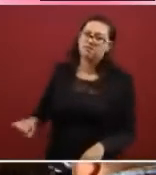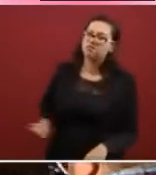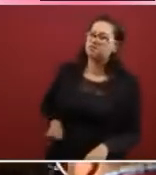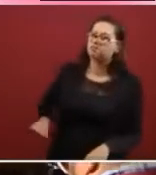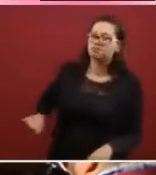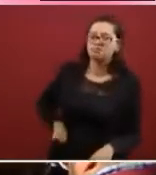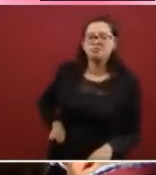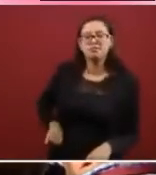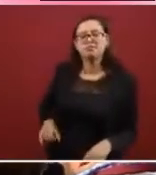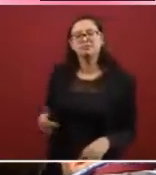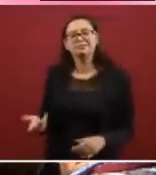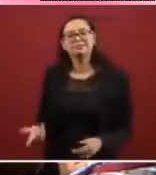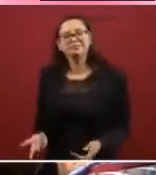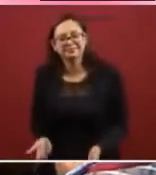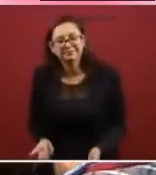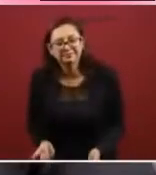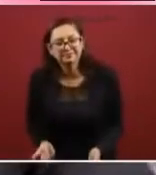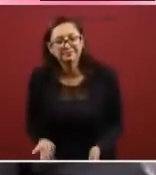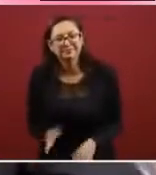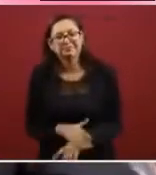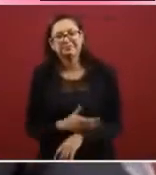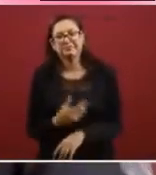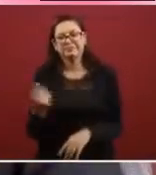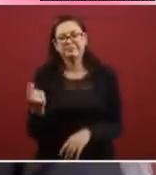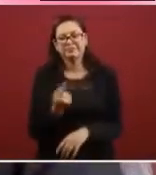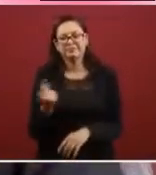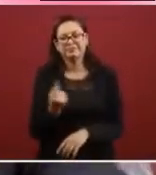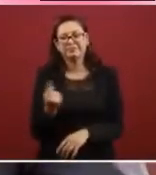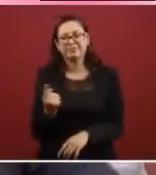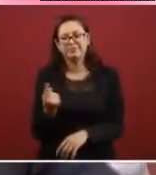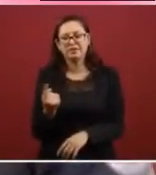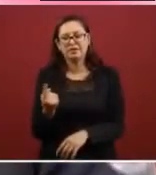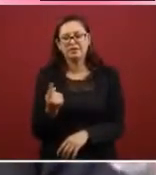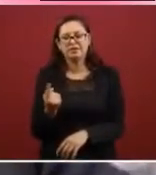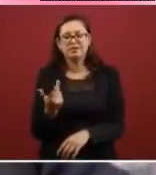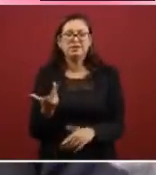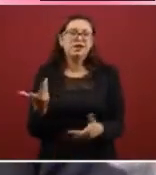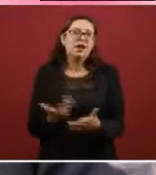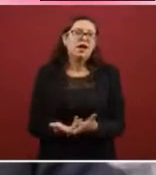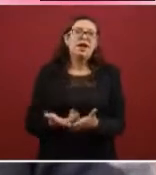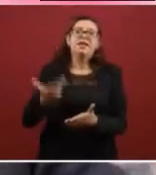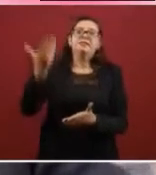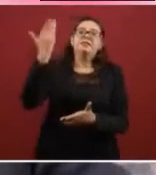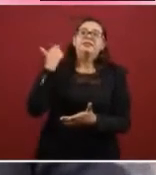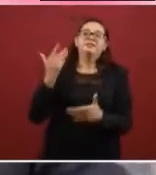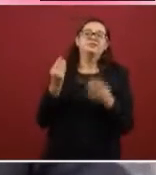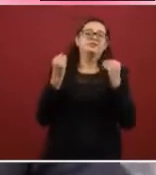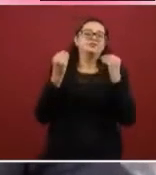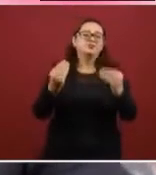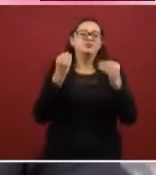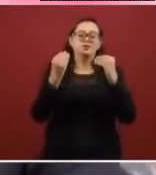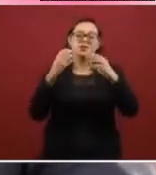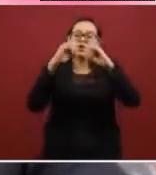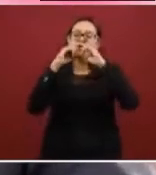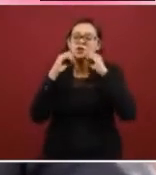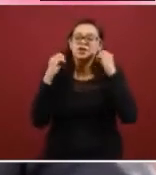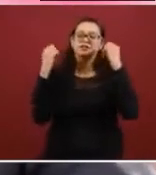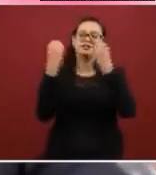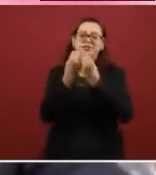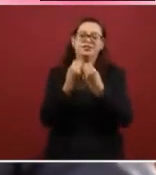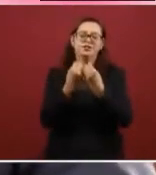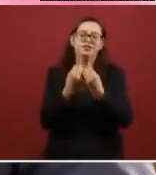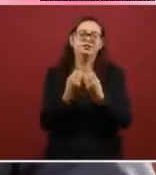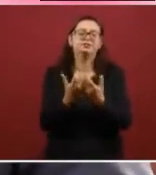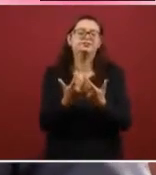have porque certain interests. Habían muchas organizaciones, they had a lot of organizations que recibían apoyos that were getting money